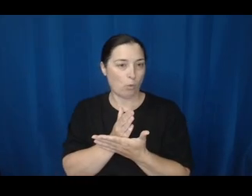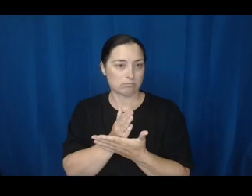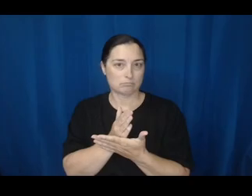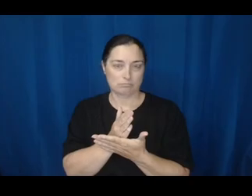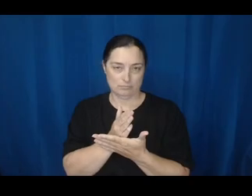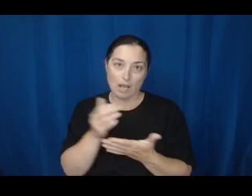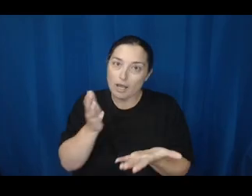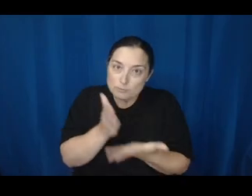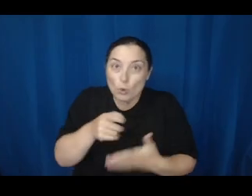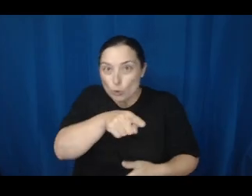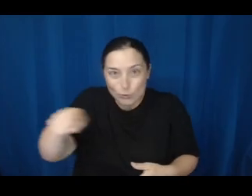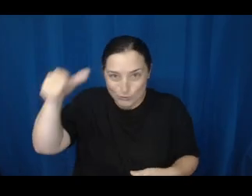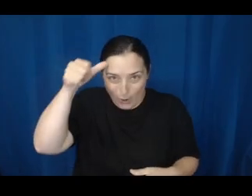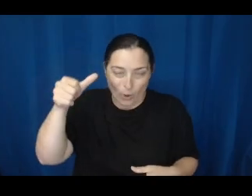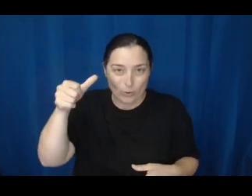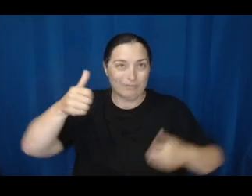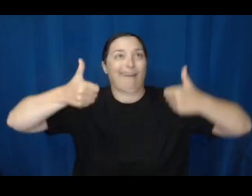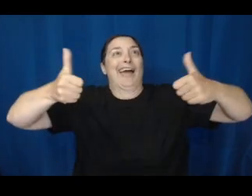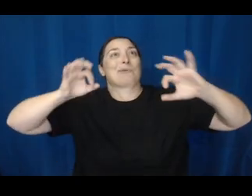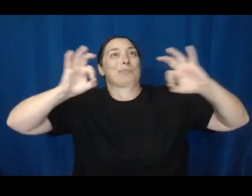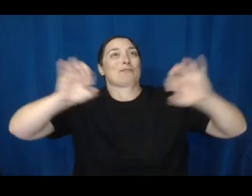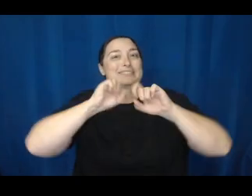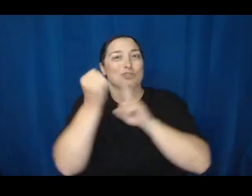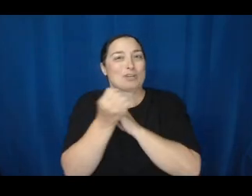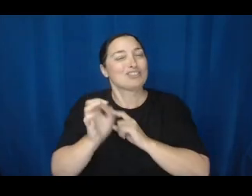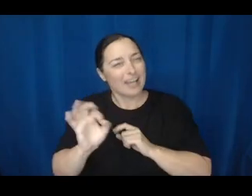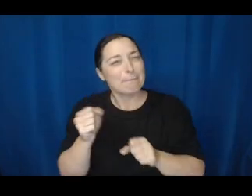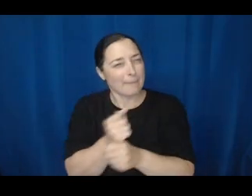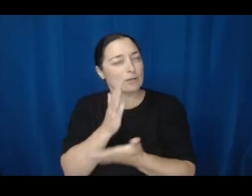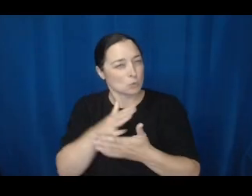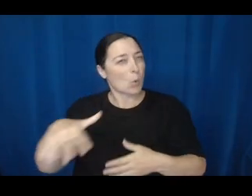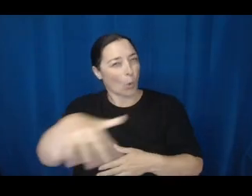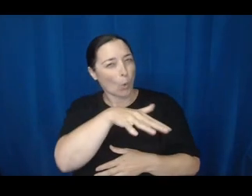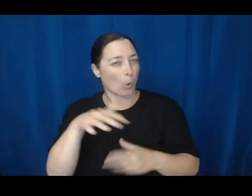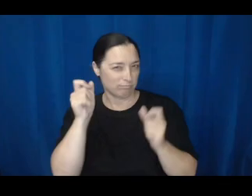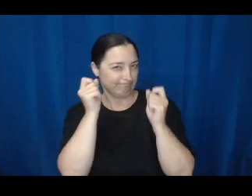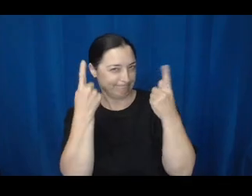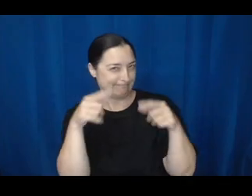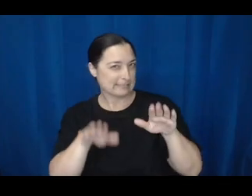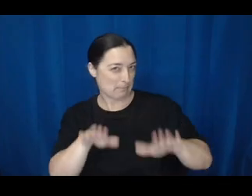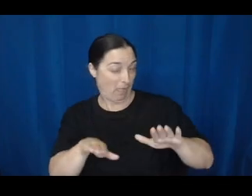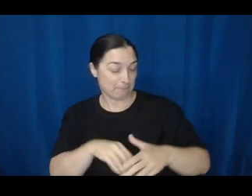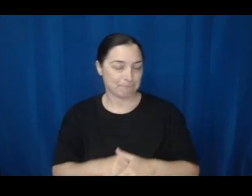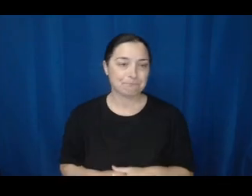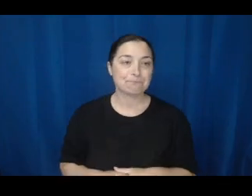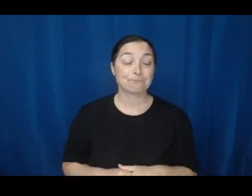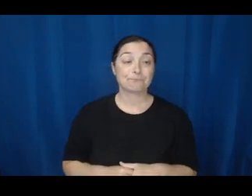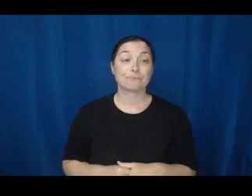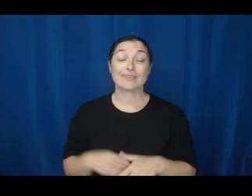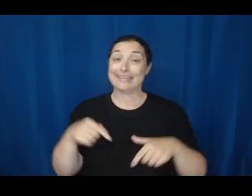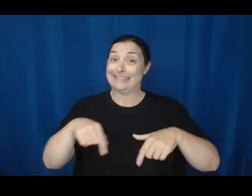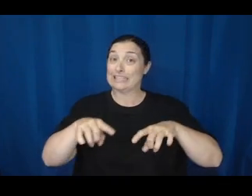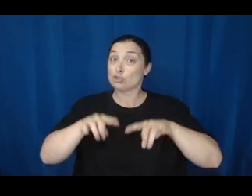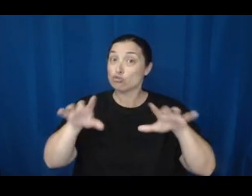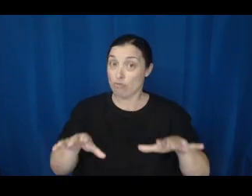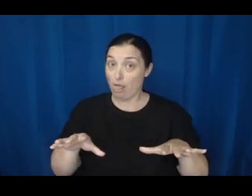fine. We just need to continue as we have done so far. So because here in Australia, as you know, that